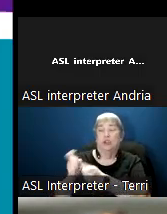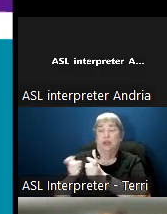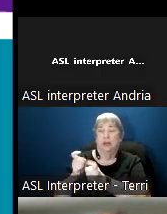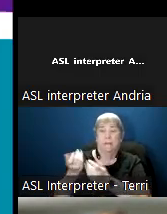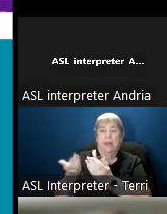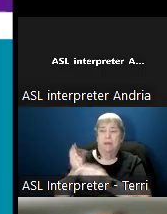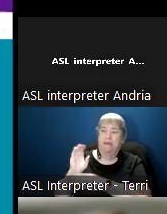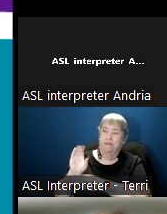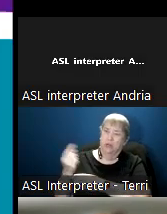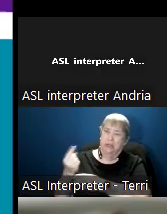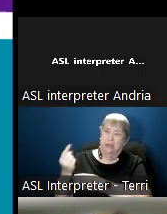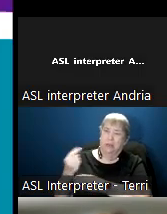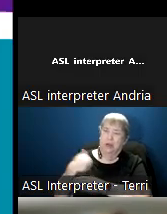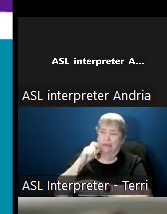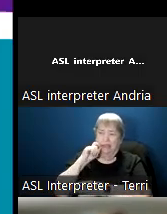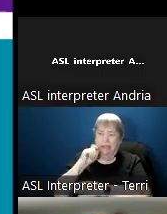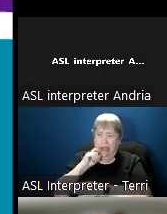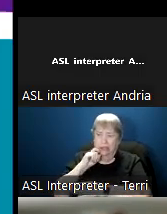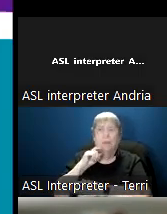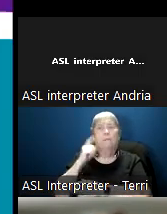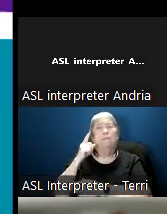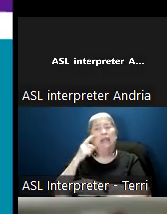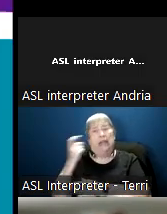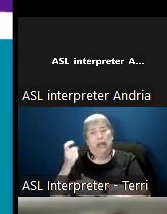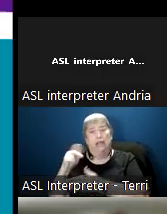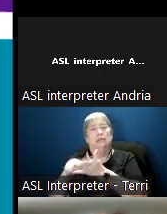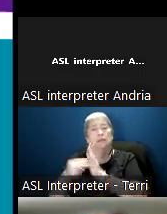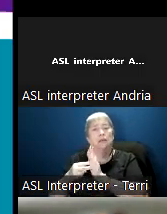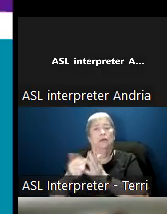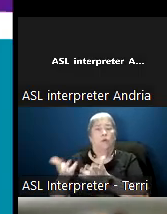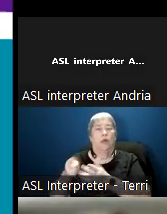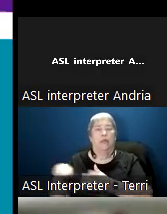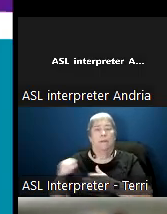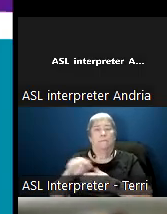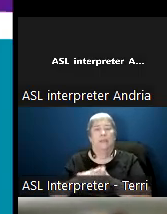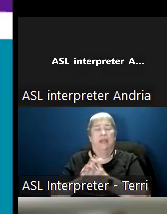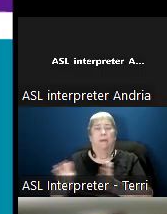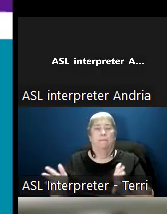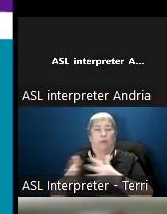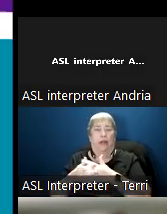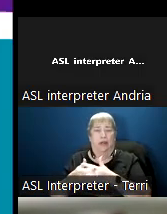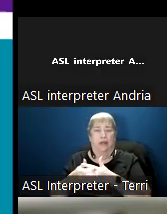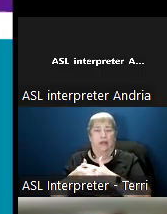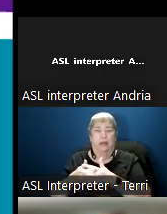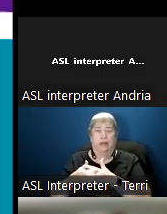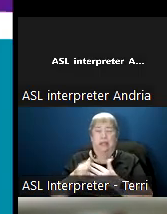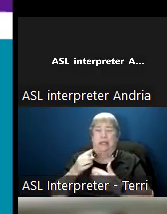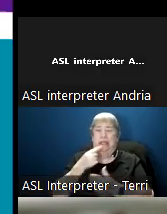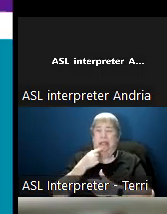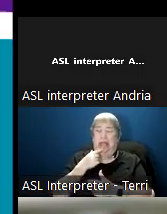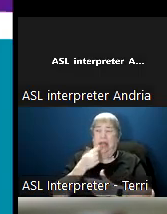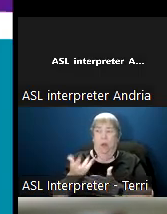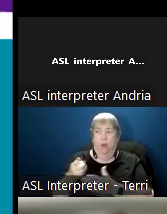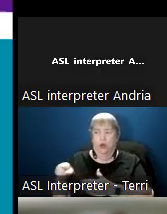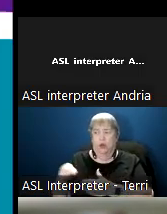them pregnant. Is one end, and saying, I'm wanting to get them pregnant,